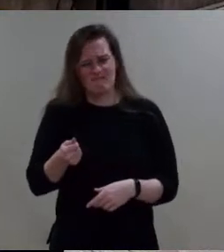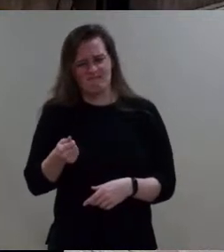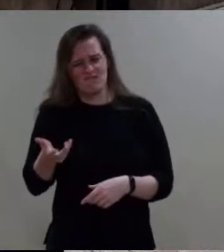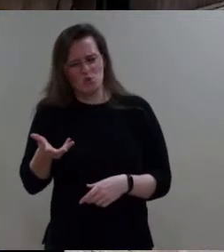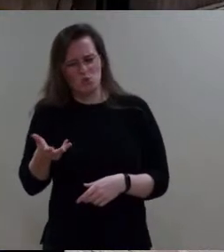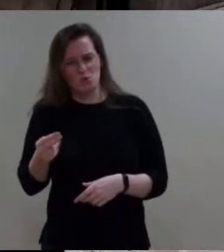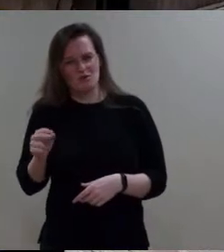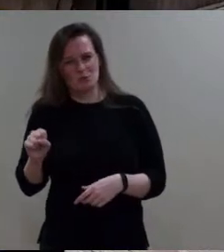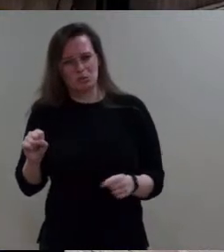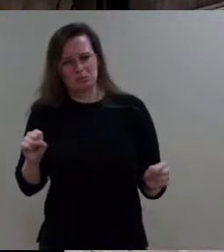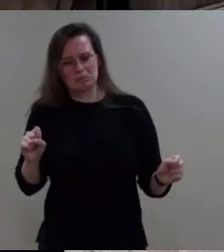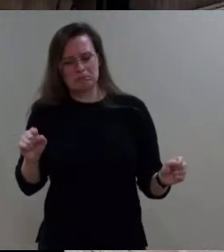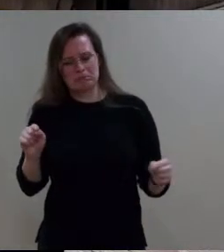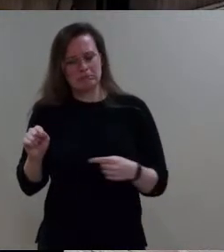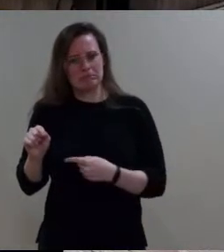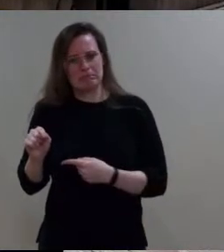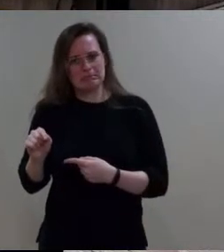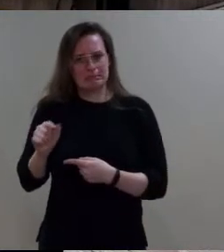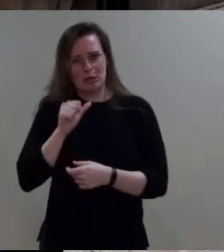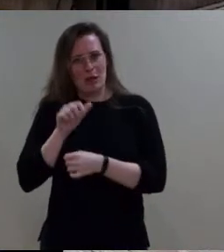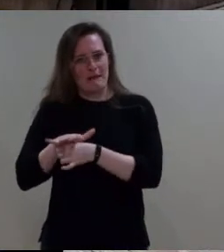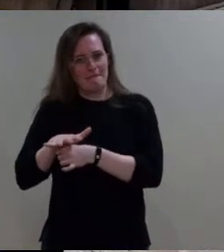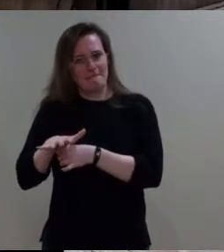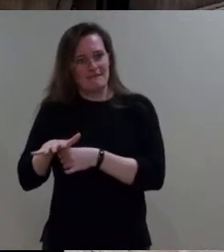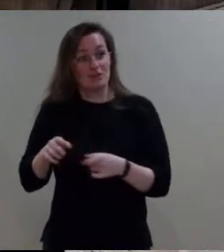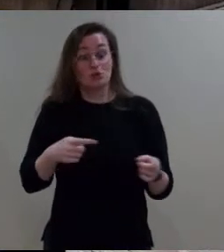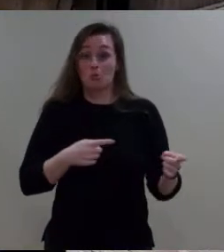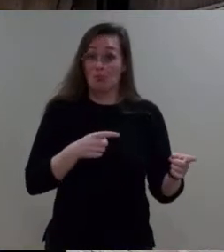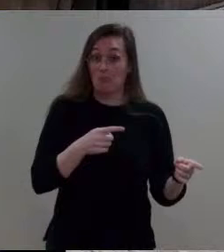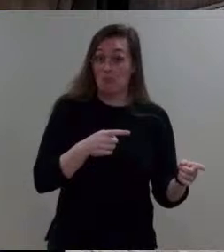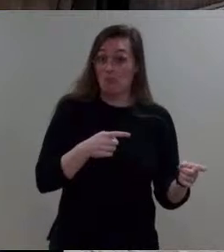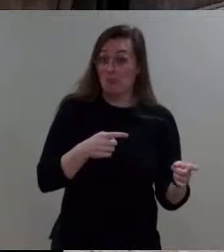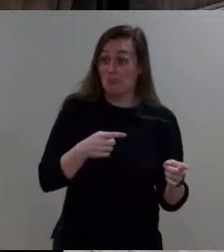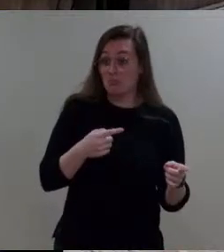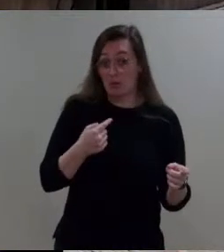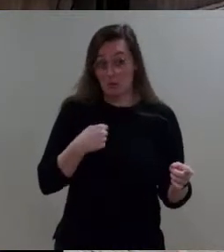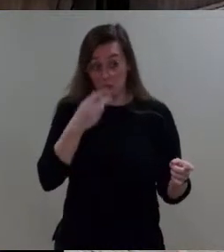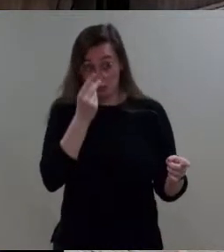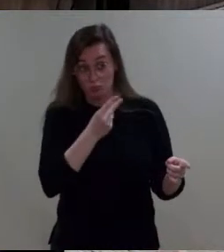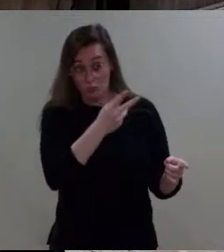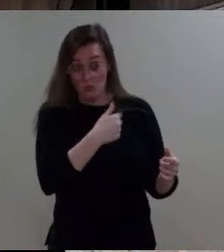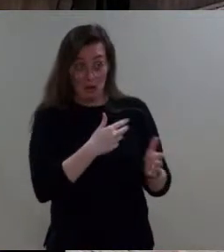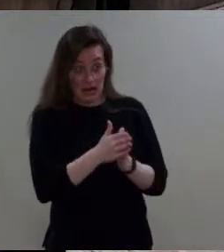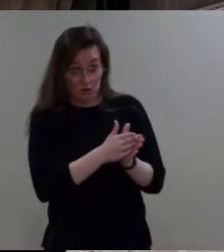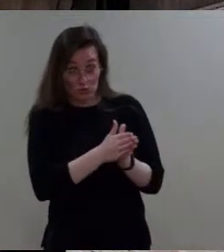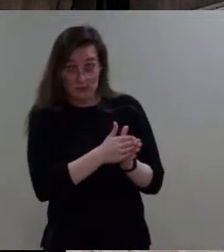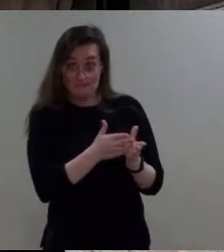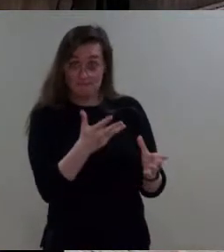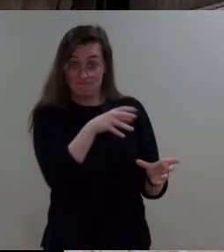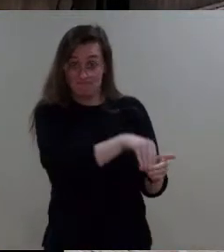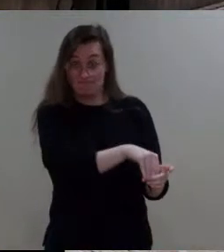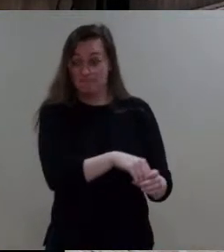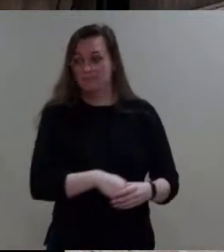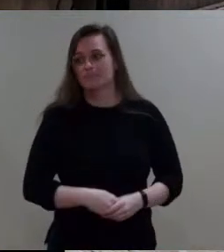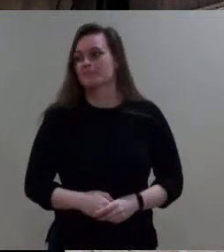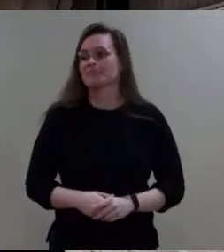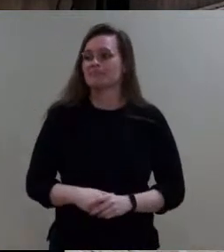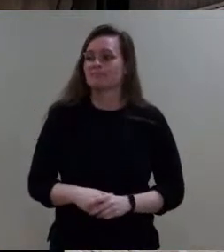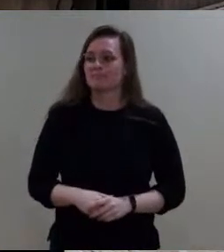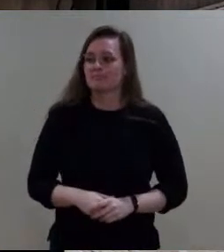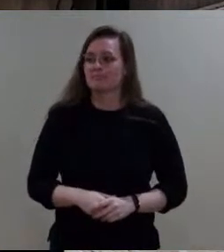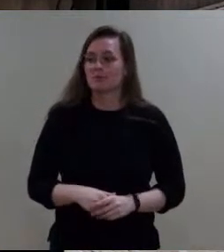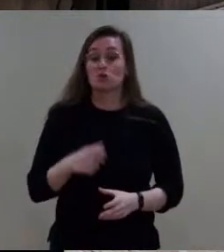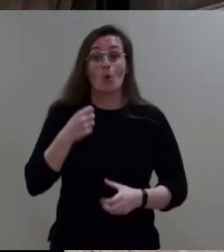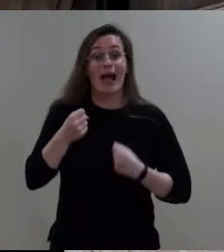so they were looking for a board member, so I just said I'd be interested. And now, under the hiring committee, they need a